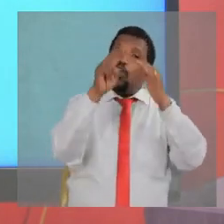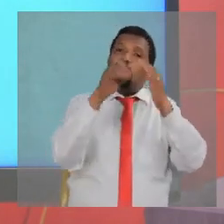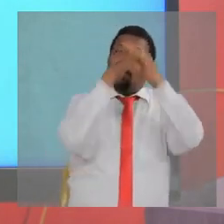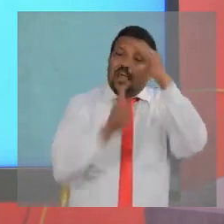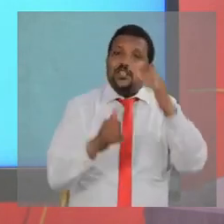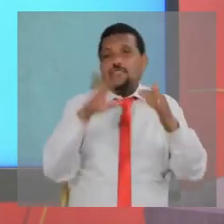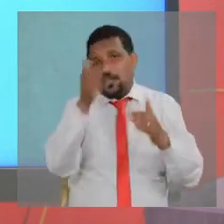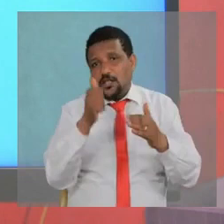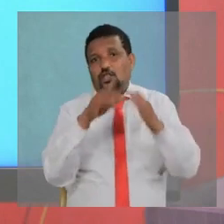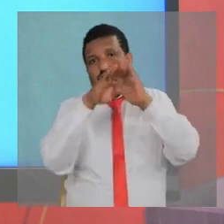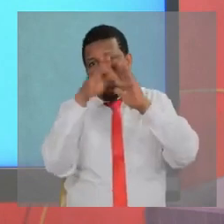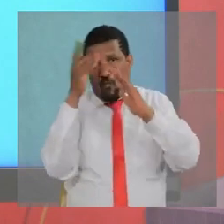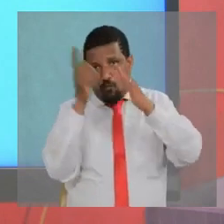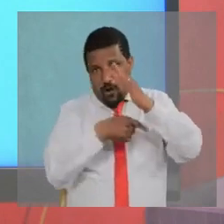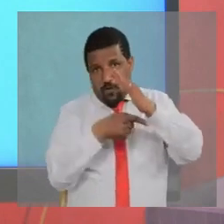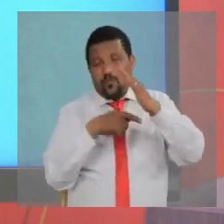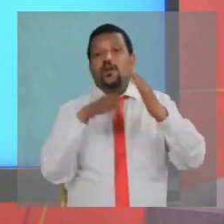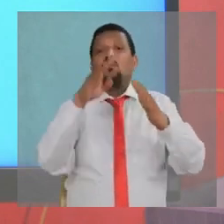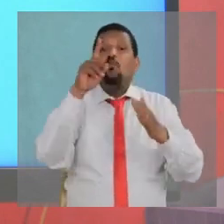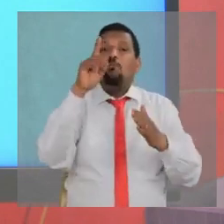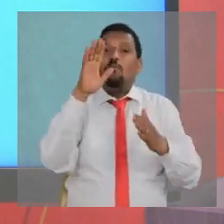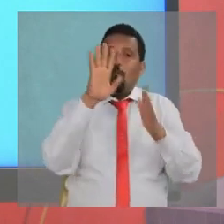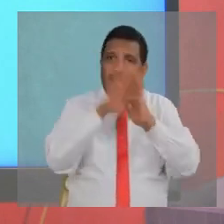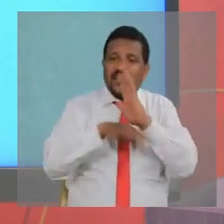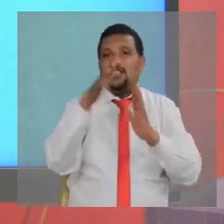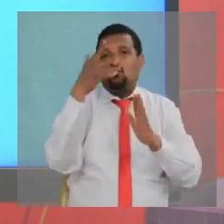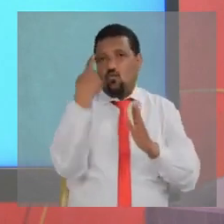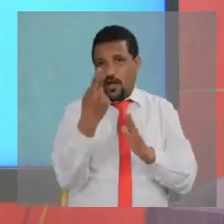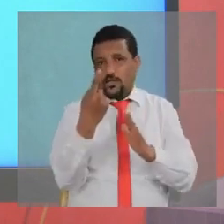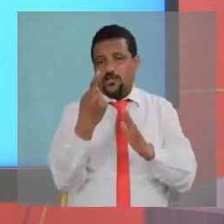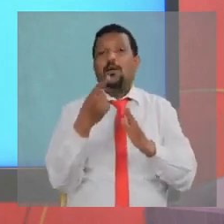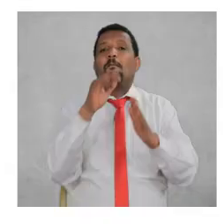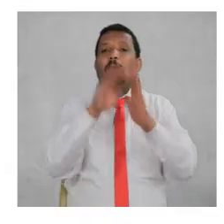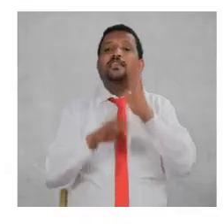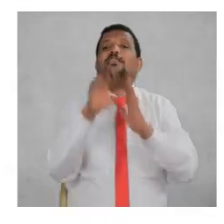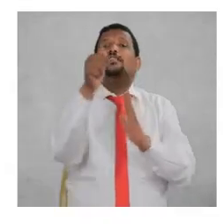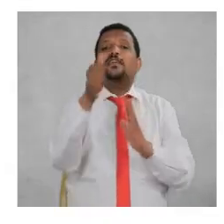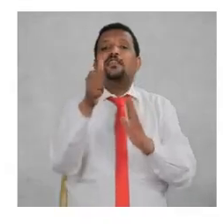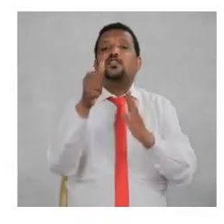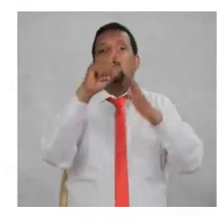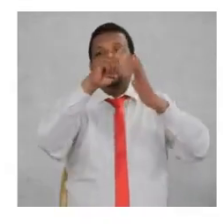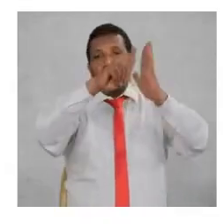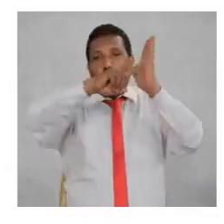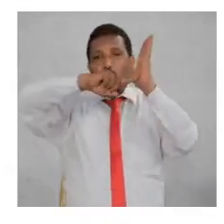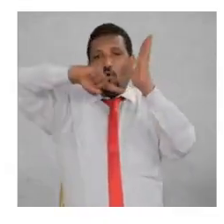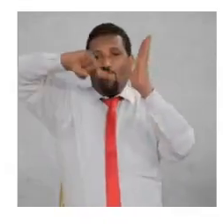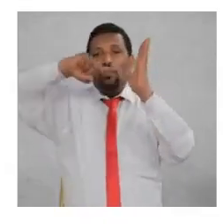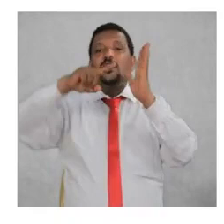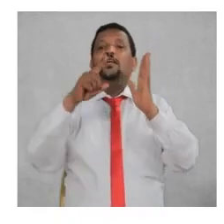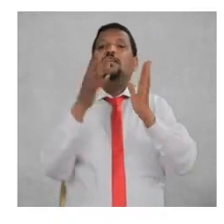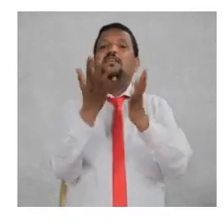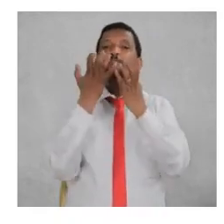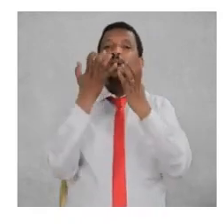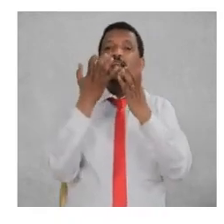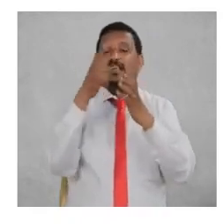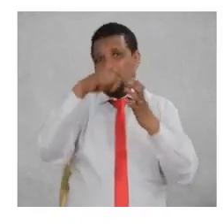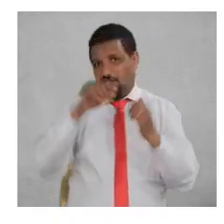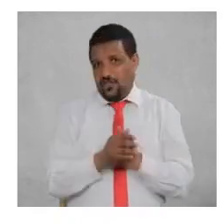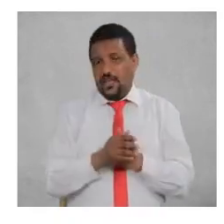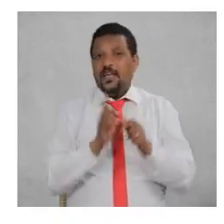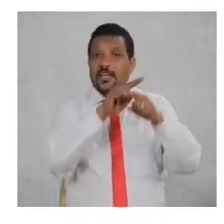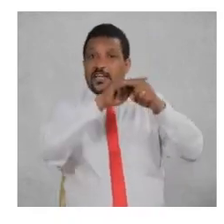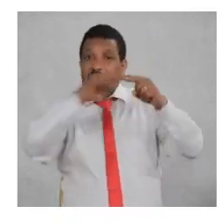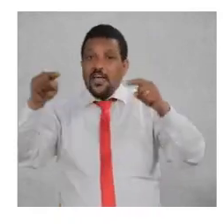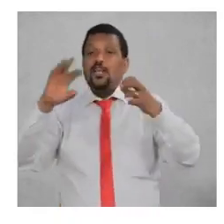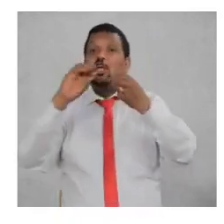over minus 1, which is minus 10. This is the slope of demand curve. Now, for a linear equation